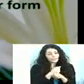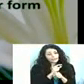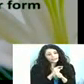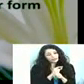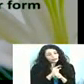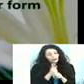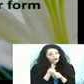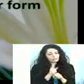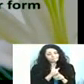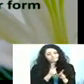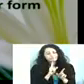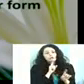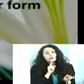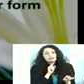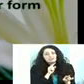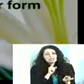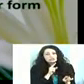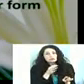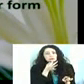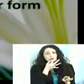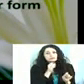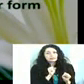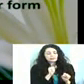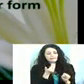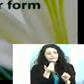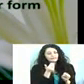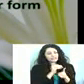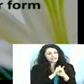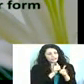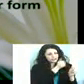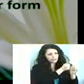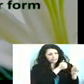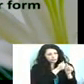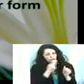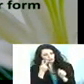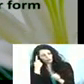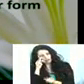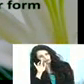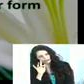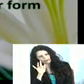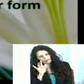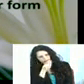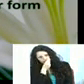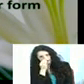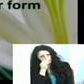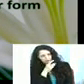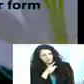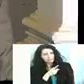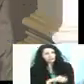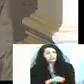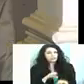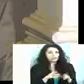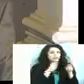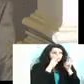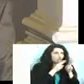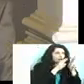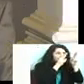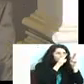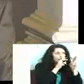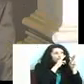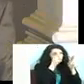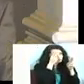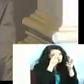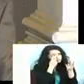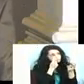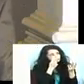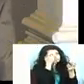possible. Donations for lilies are $15 each, or two for $25. They can be made in honor of or in memory of. And of course, they will